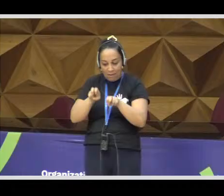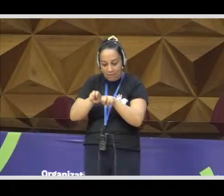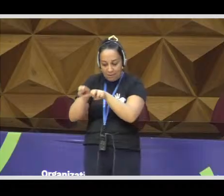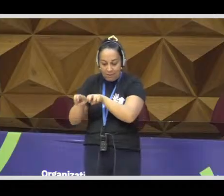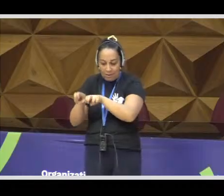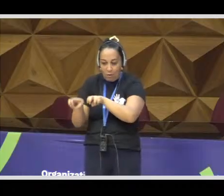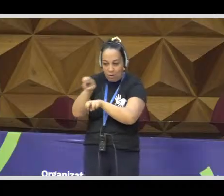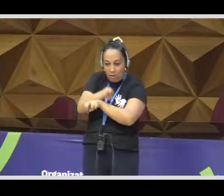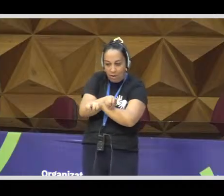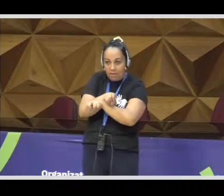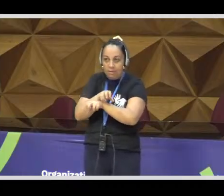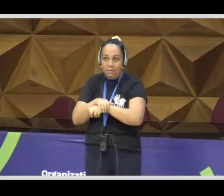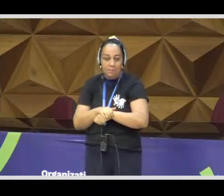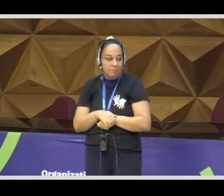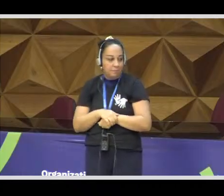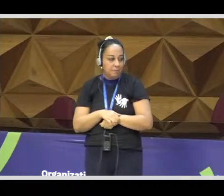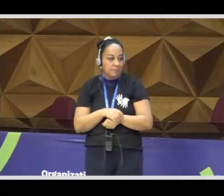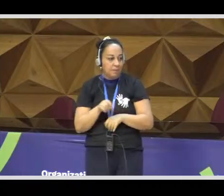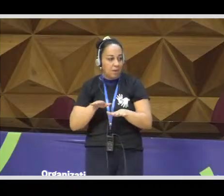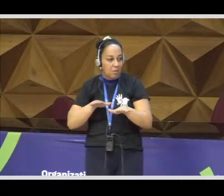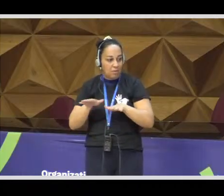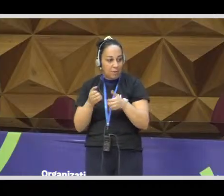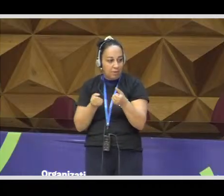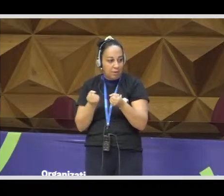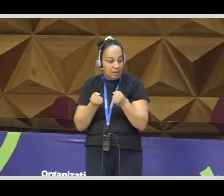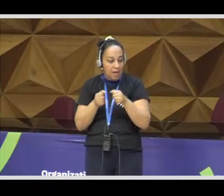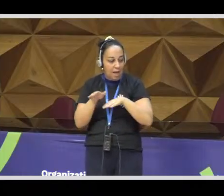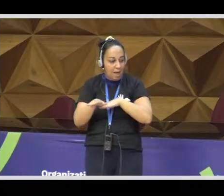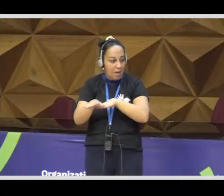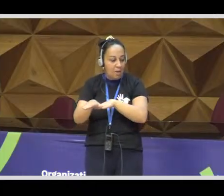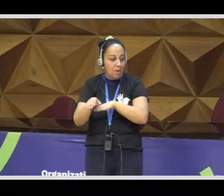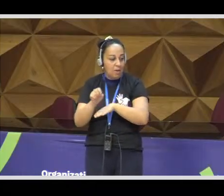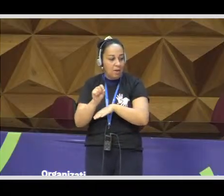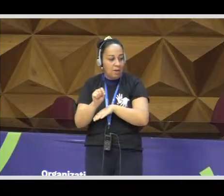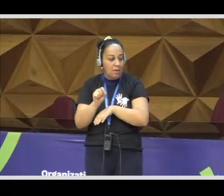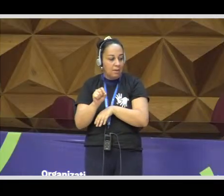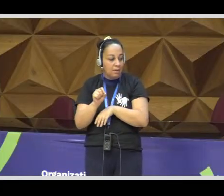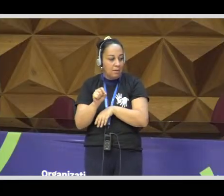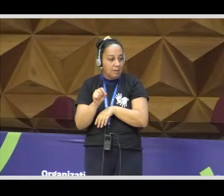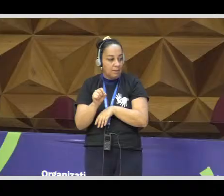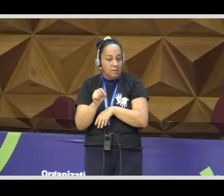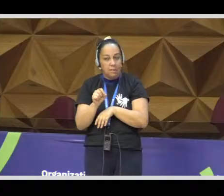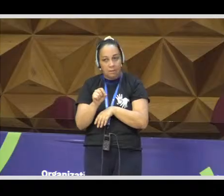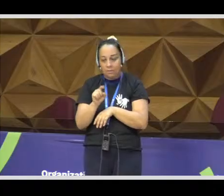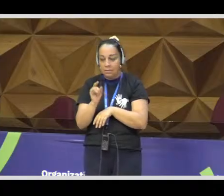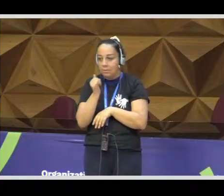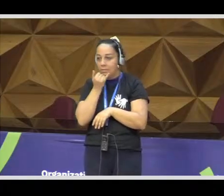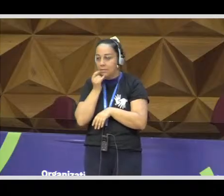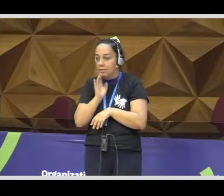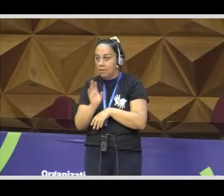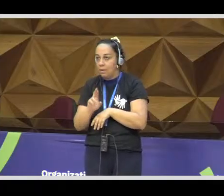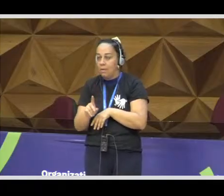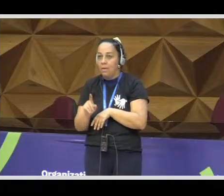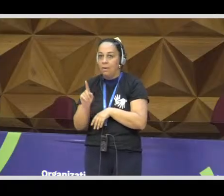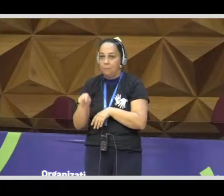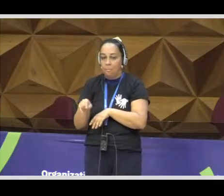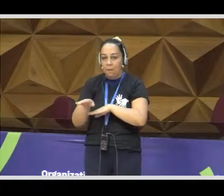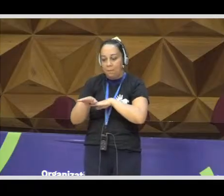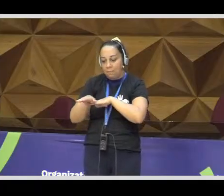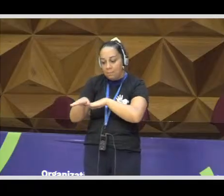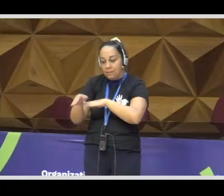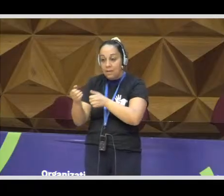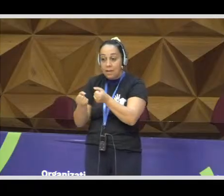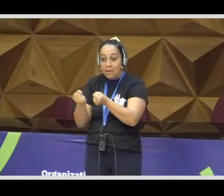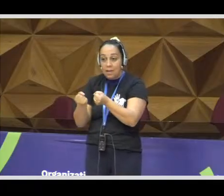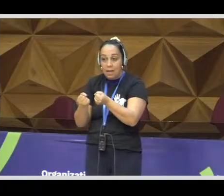is controlled by the spaceship motion is controlled by the car motion, but he can then shoot inside that. So